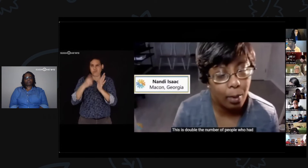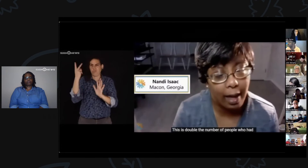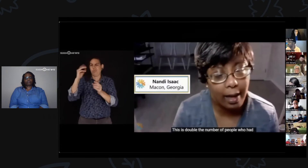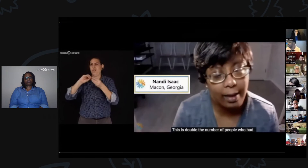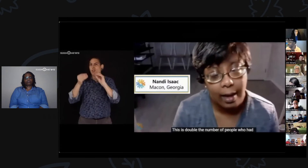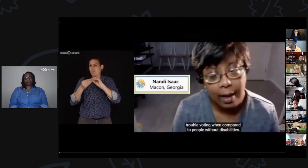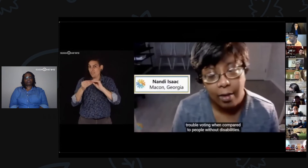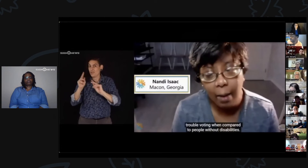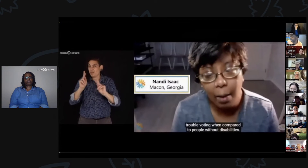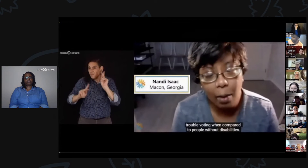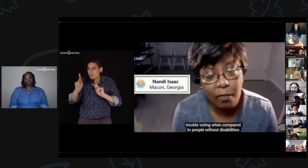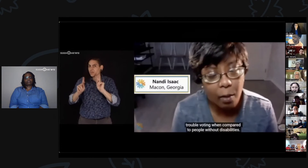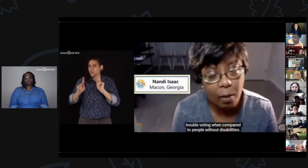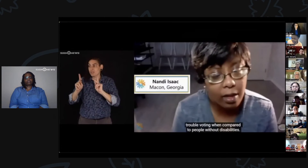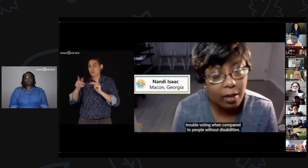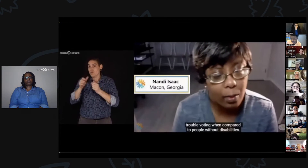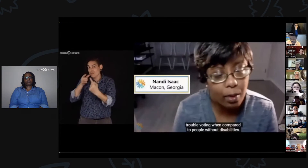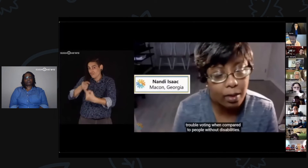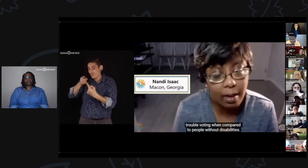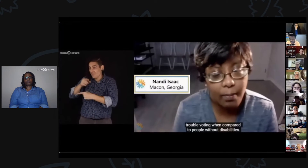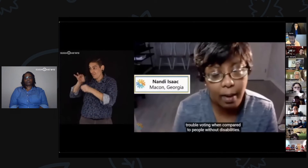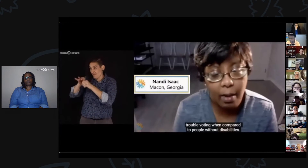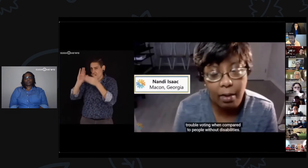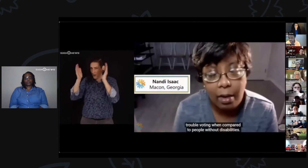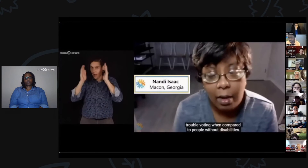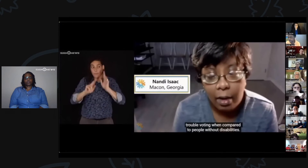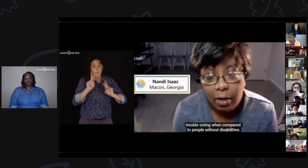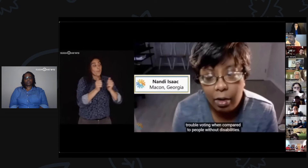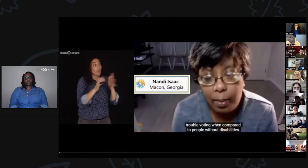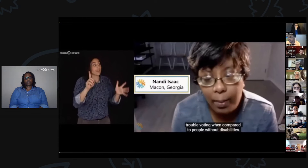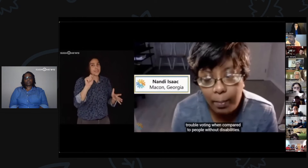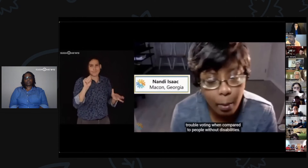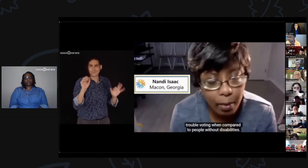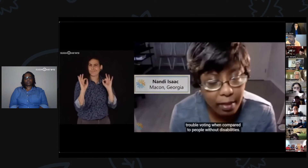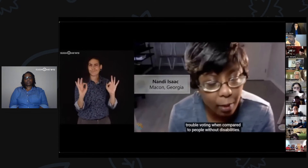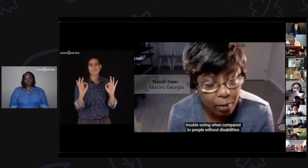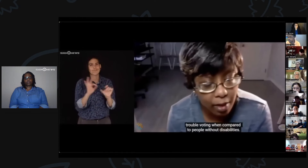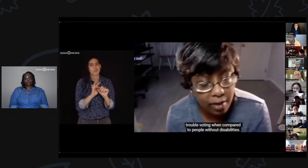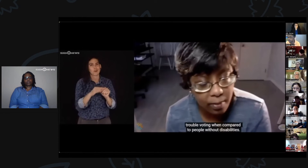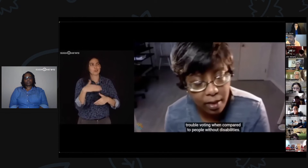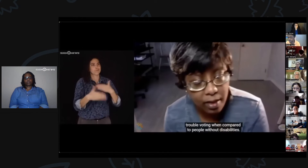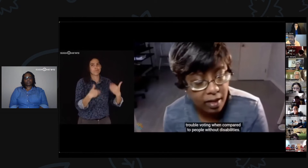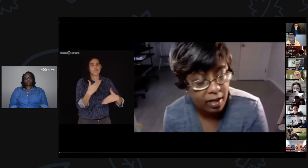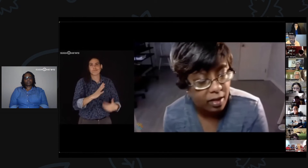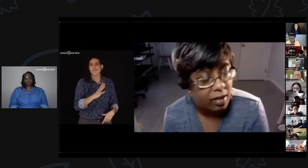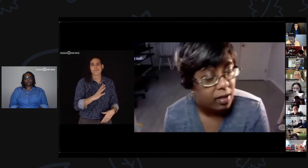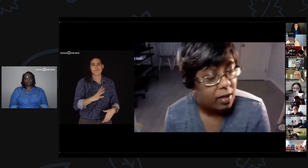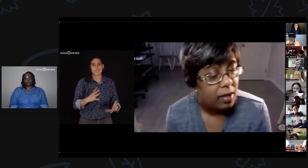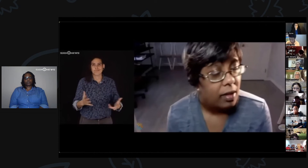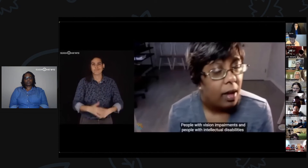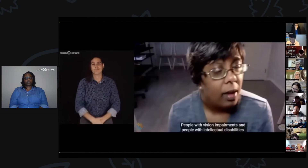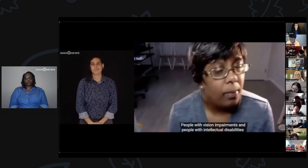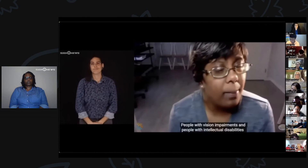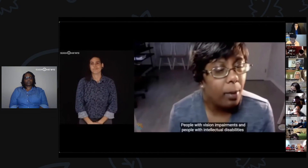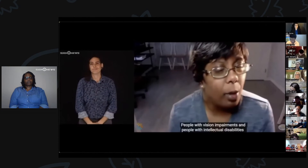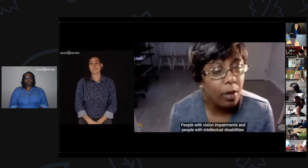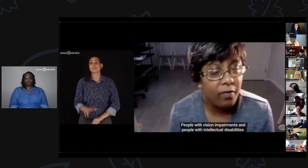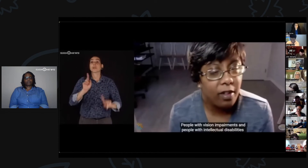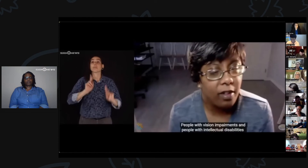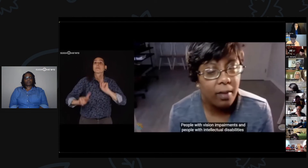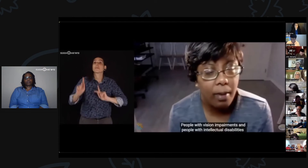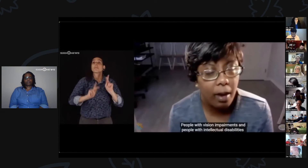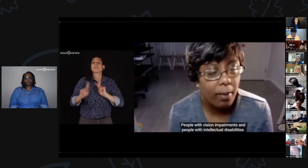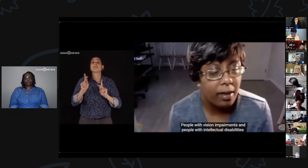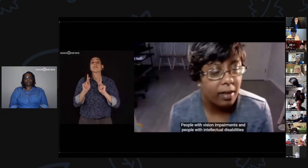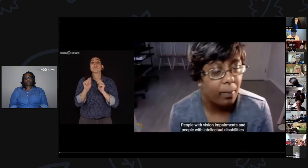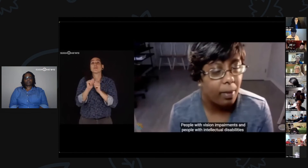who had trouble voting when compared to people without disabilities. People with